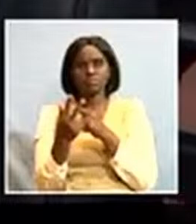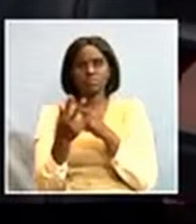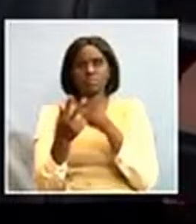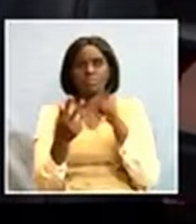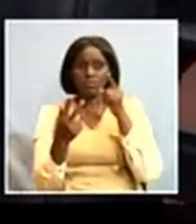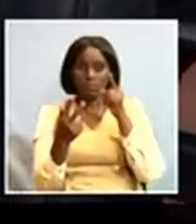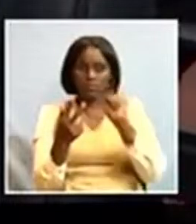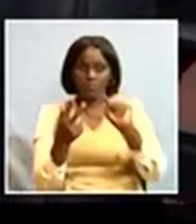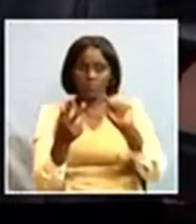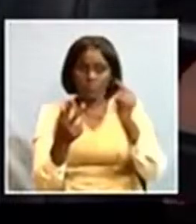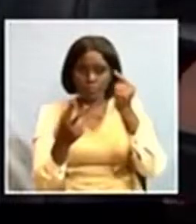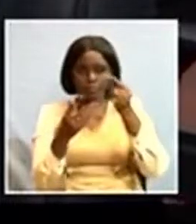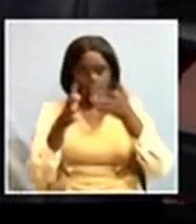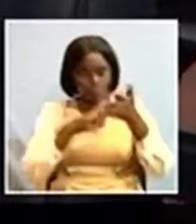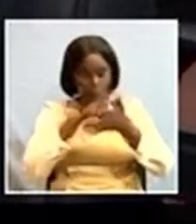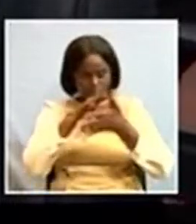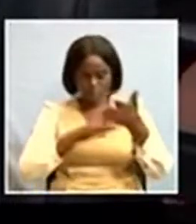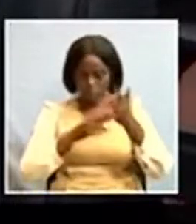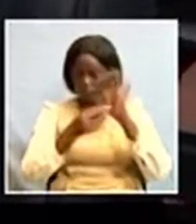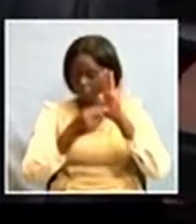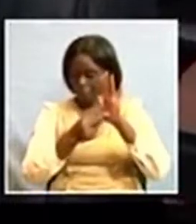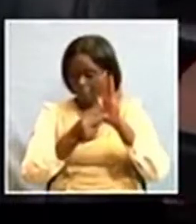the first table has